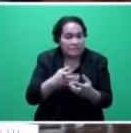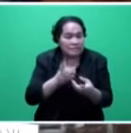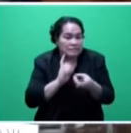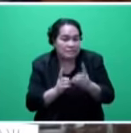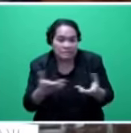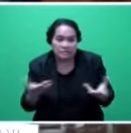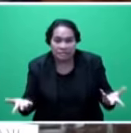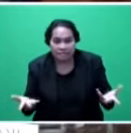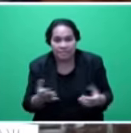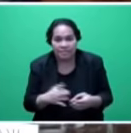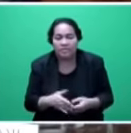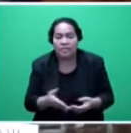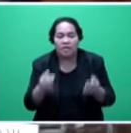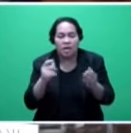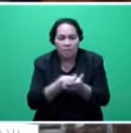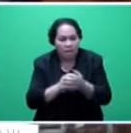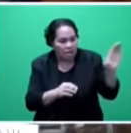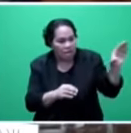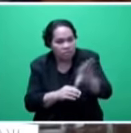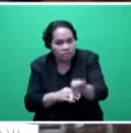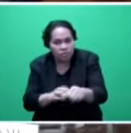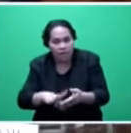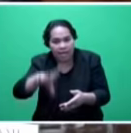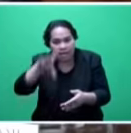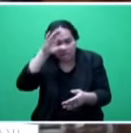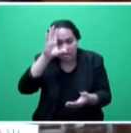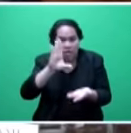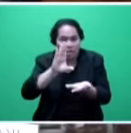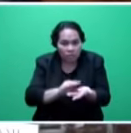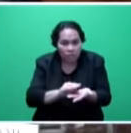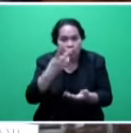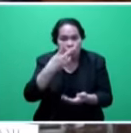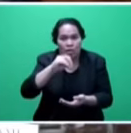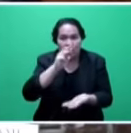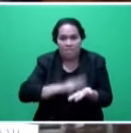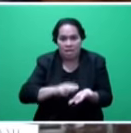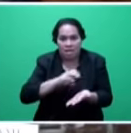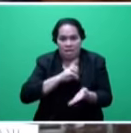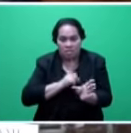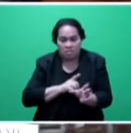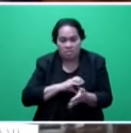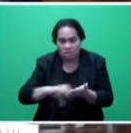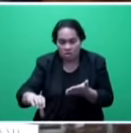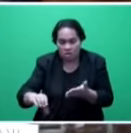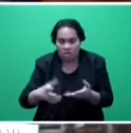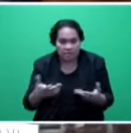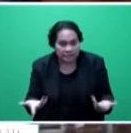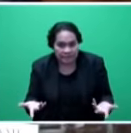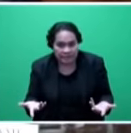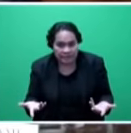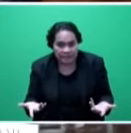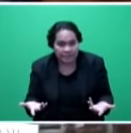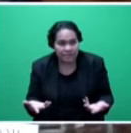allocation for the education sector has been reduced by $20 million this fiscal year, when in fact this one